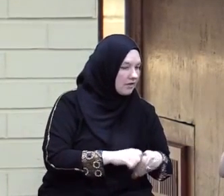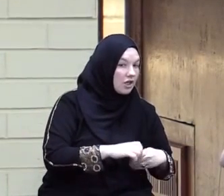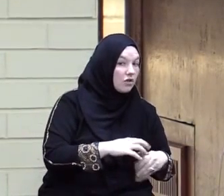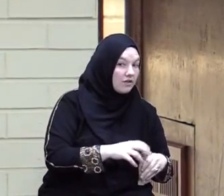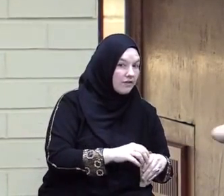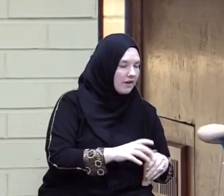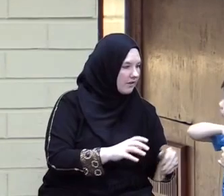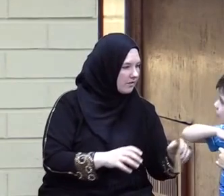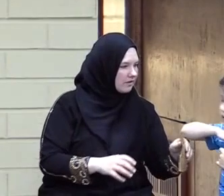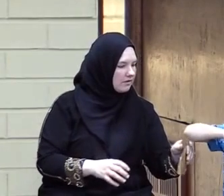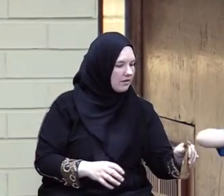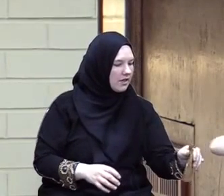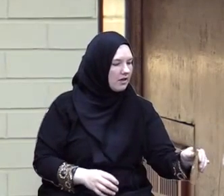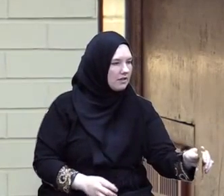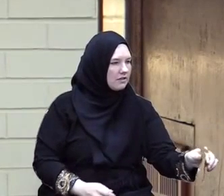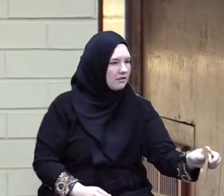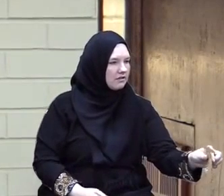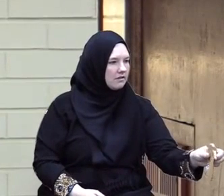down logic